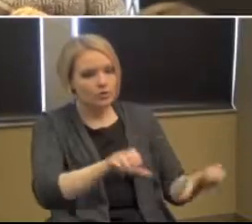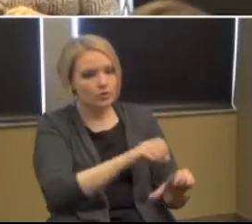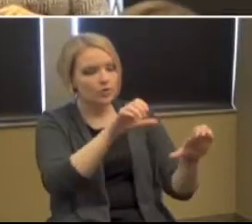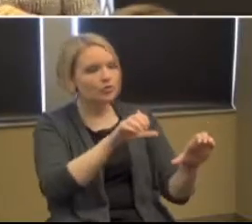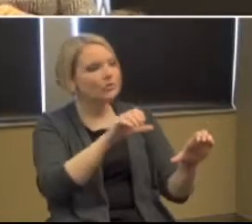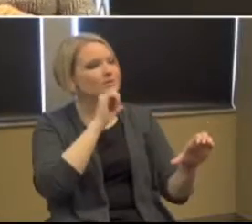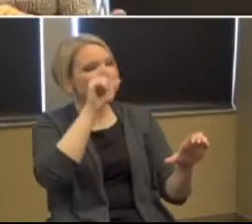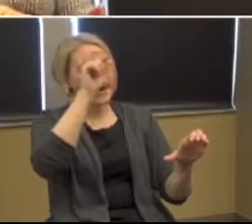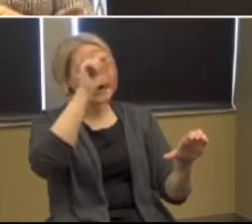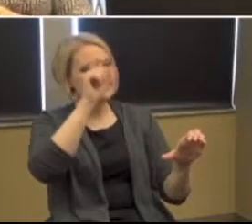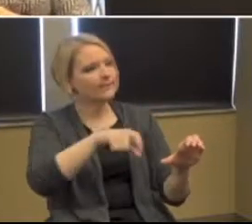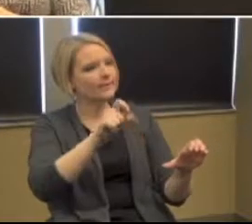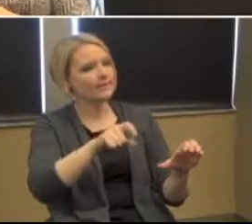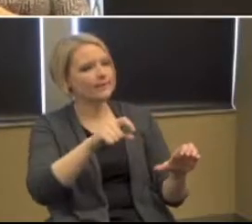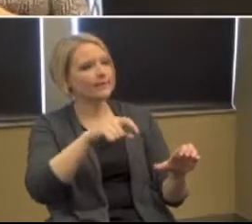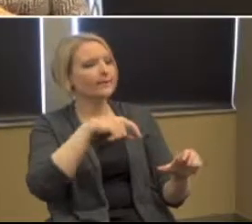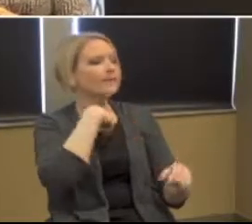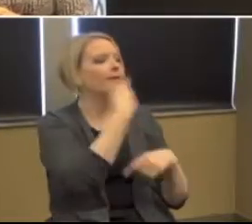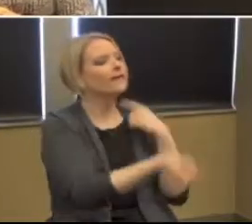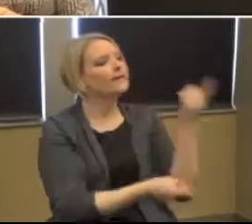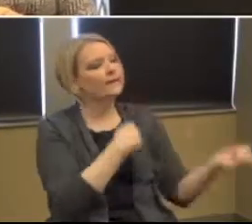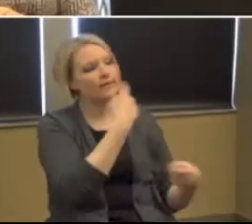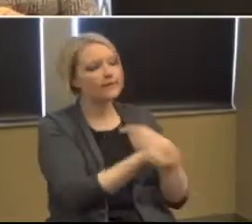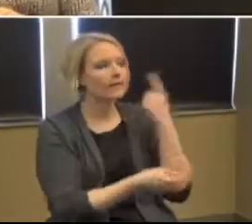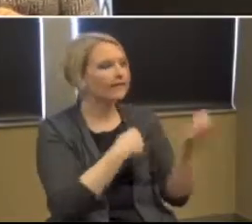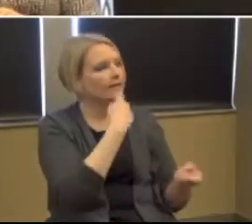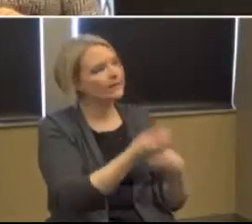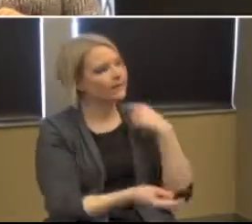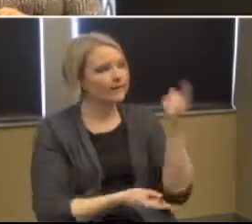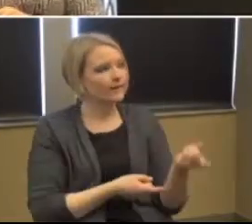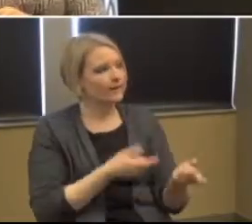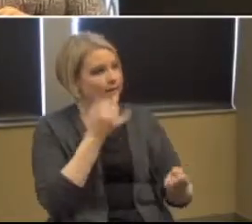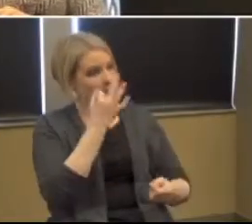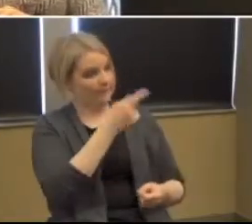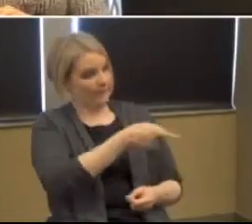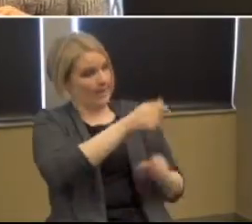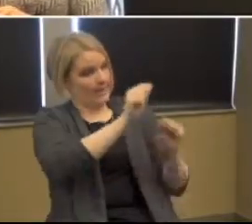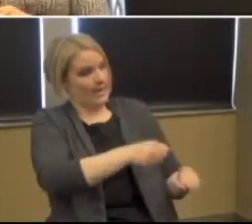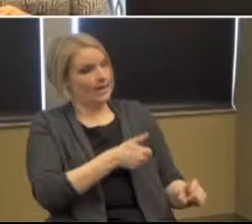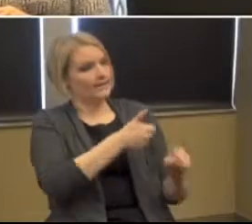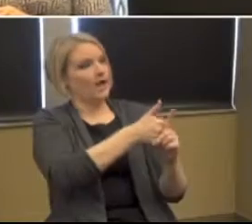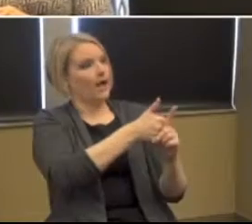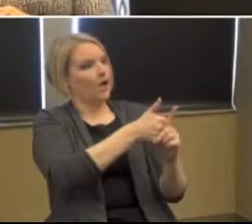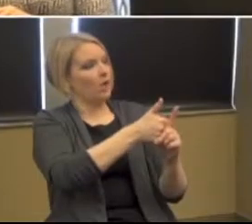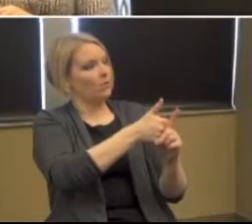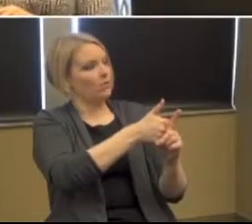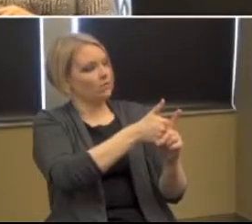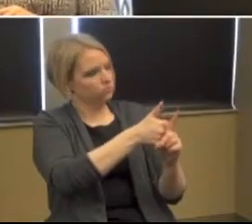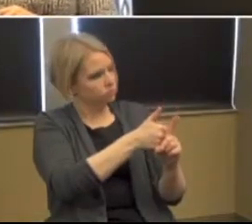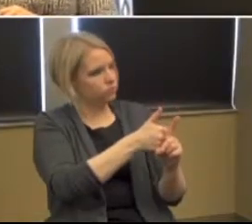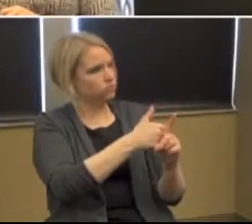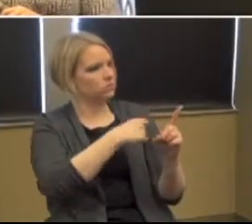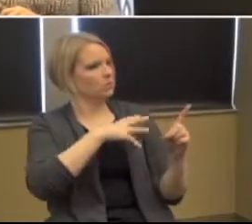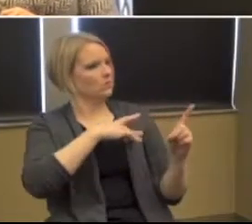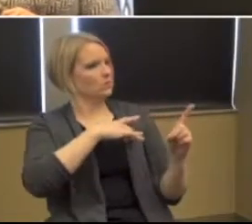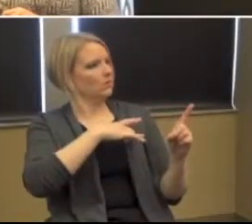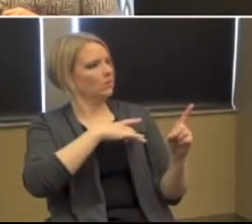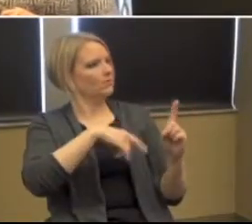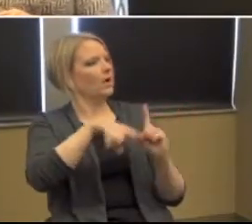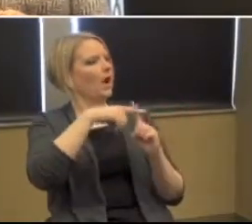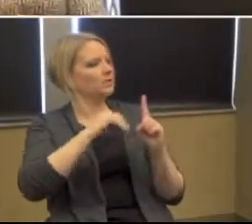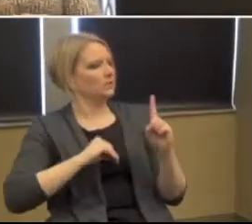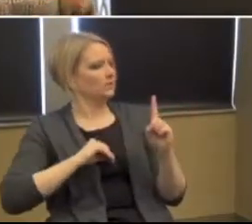being told all the time what to do, and they can finish a task completely by themselves, that may result in a